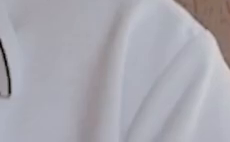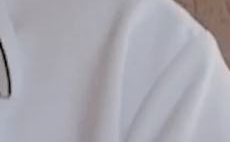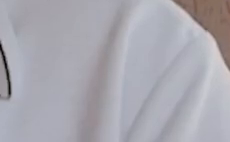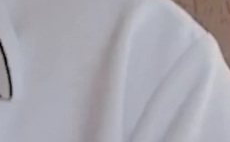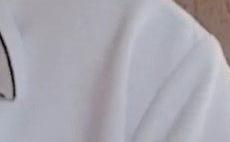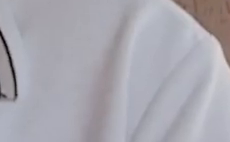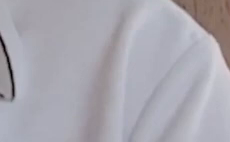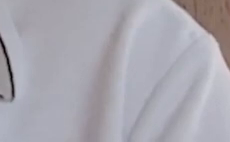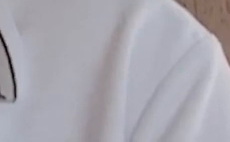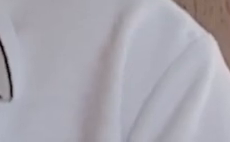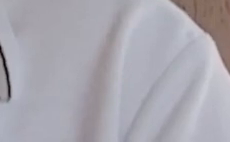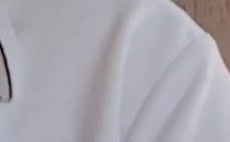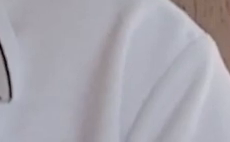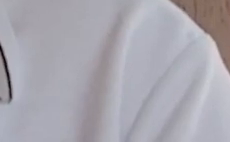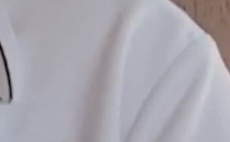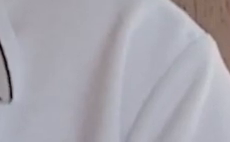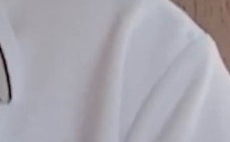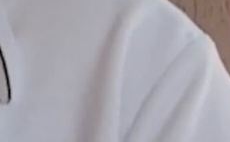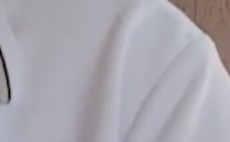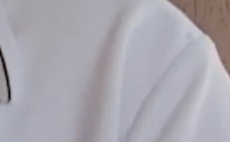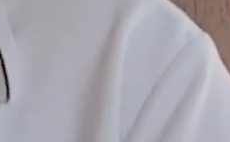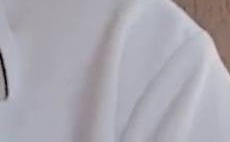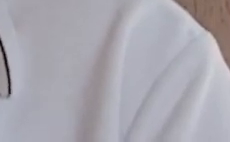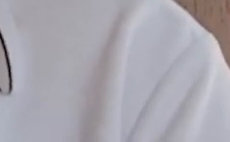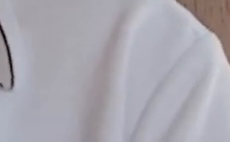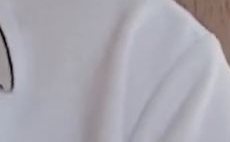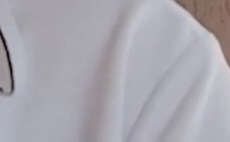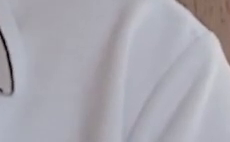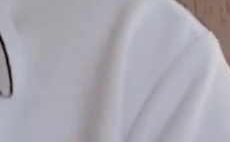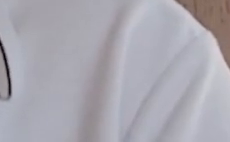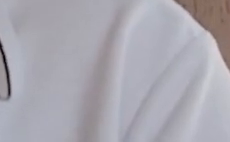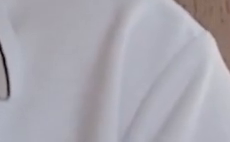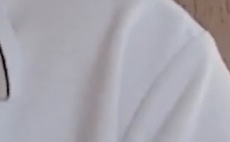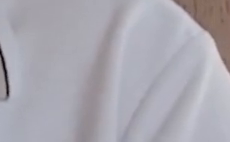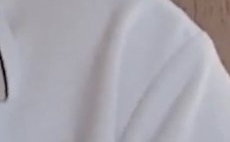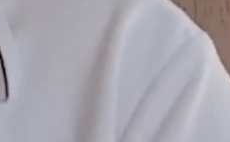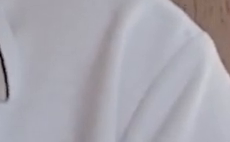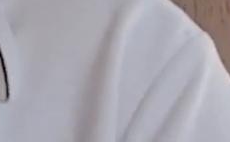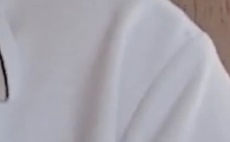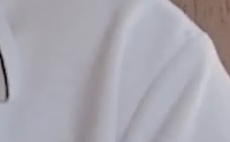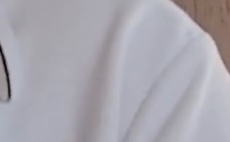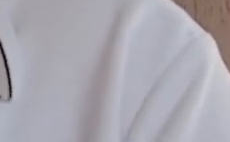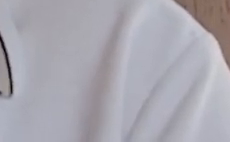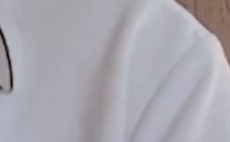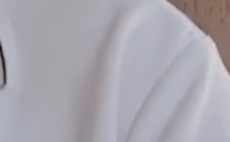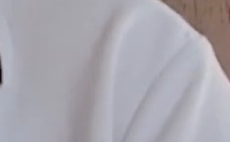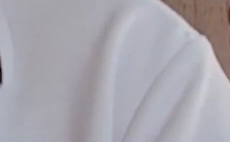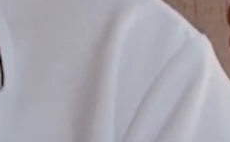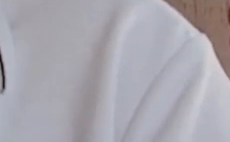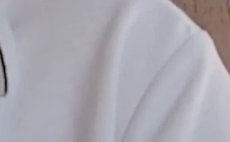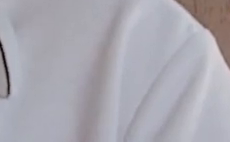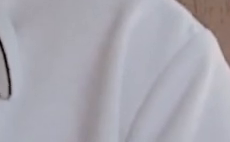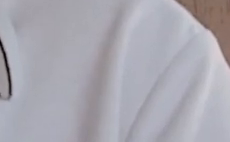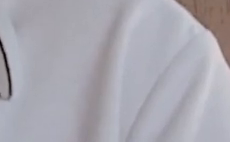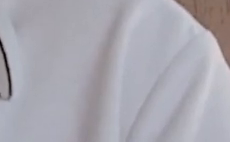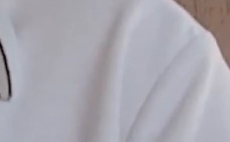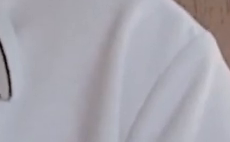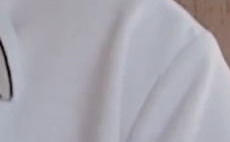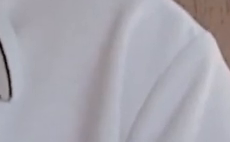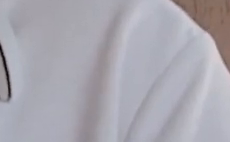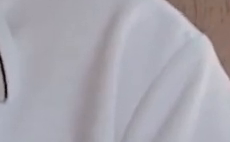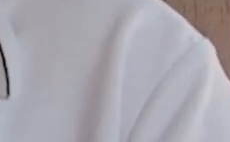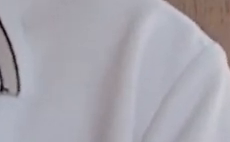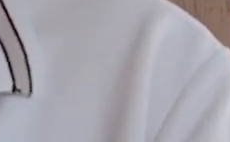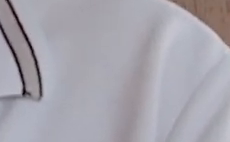They're being told there's no jobs within 50 miles, might be jobs within 100 miles, and then if there's no jobs within